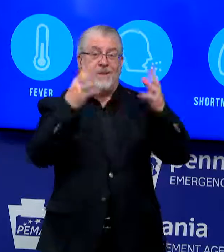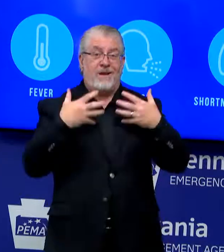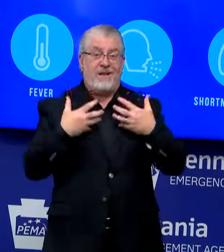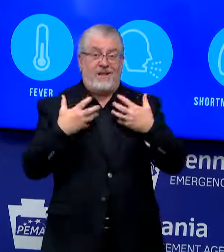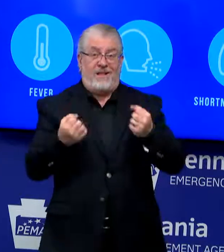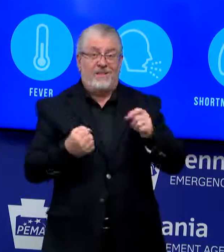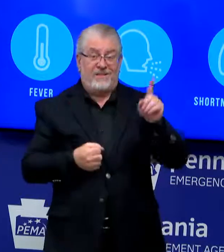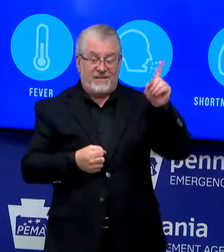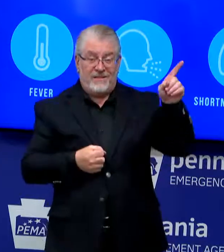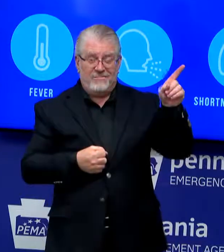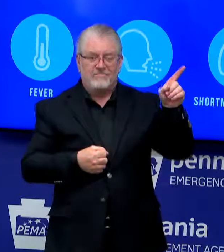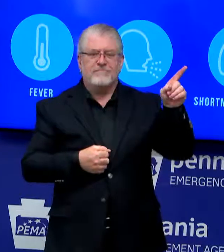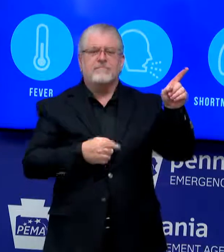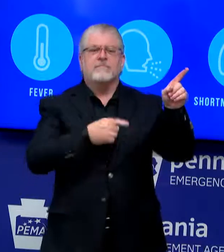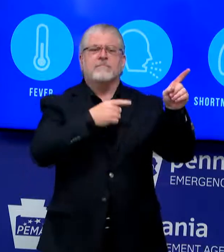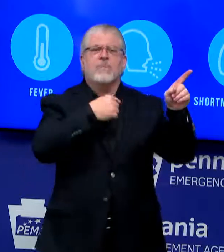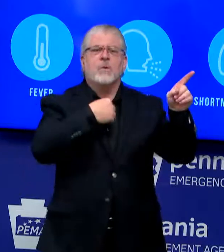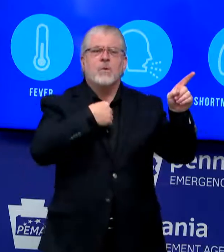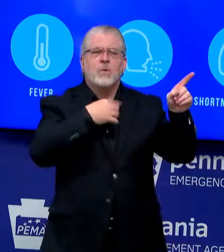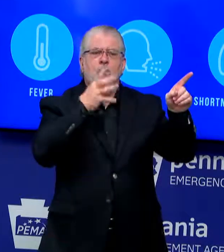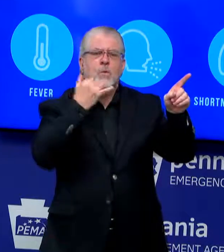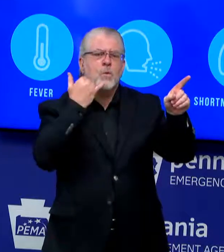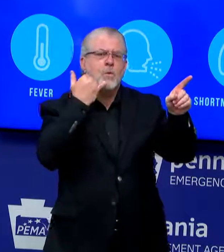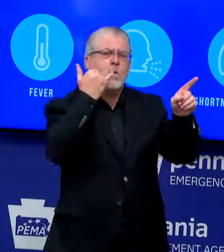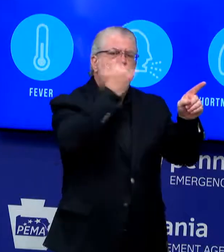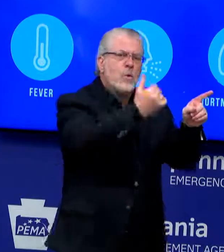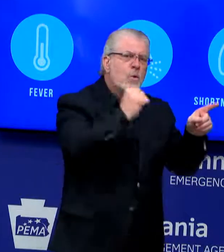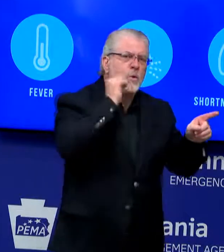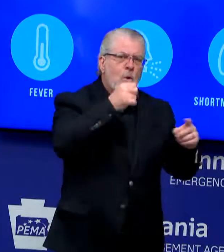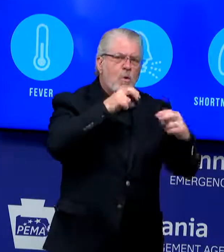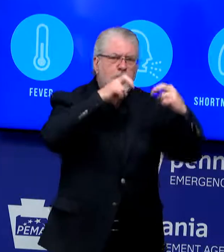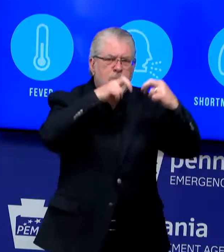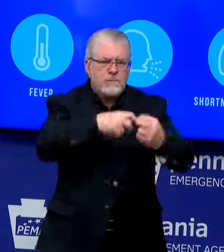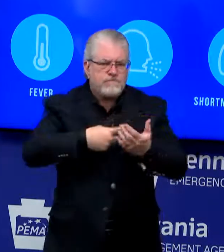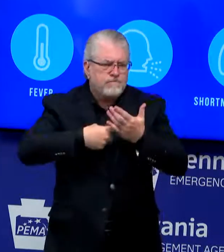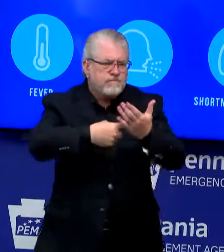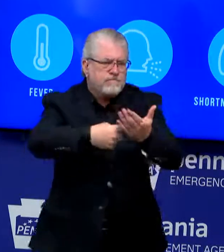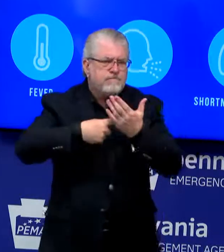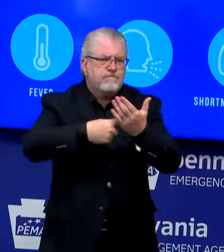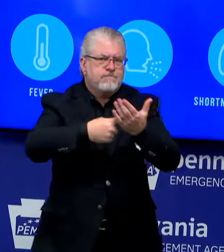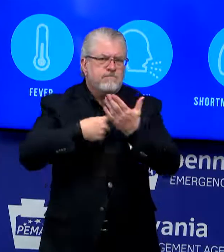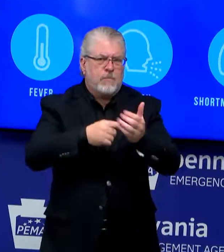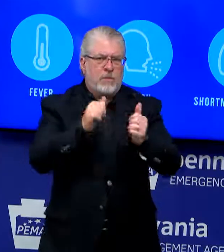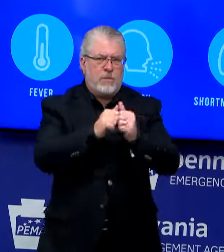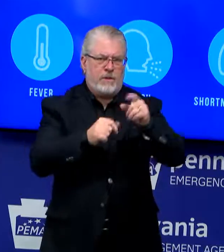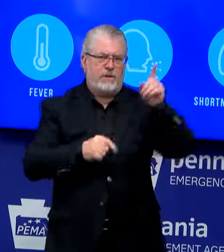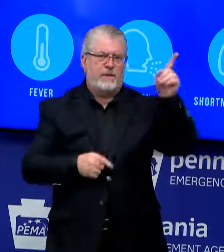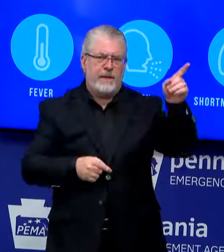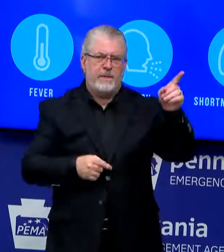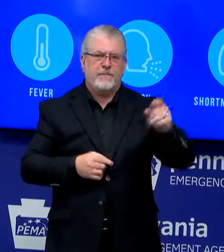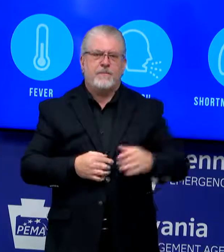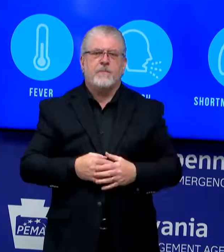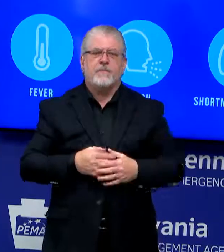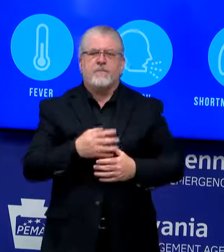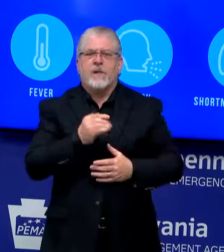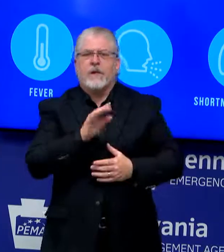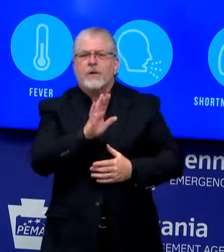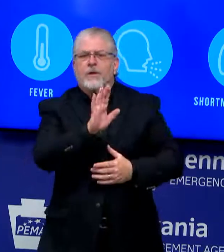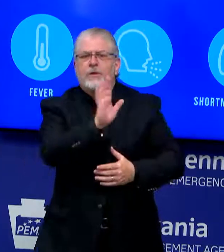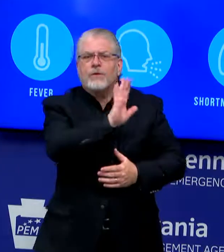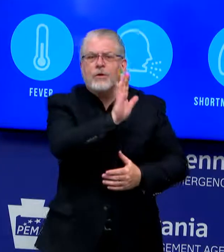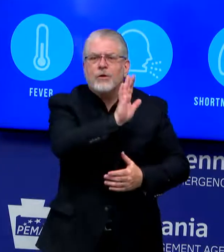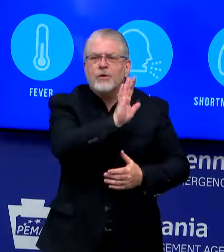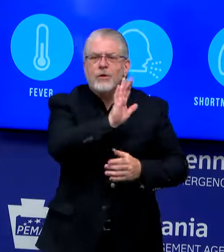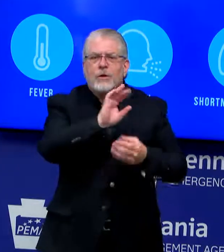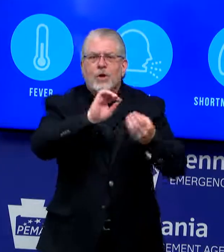tomorrow on Saturday to discuss their model and discuss some of the assumptions that they're making and trying to perfect that model. We